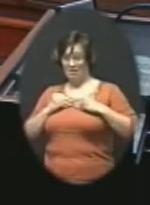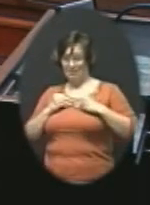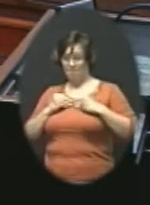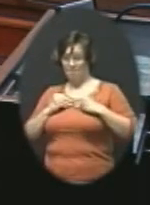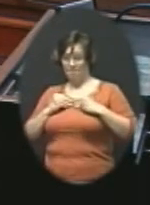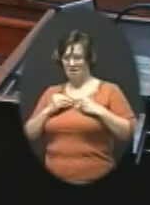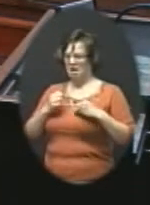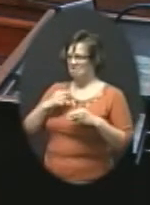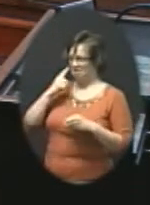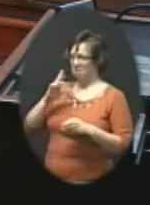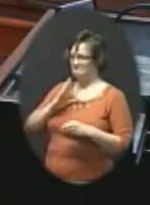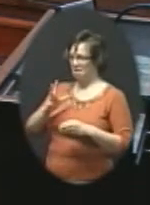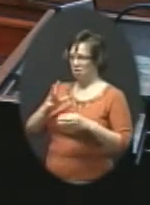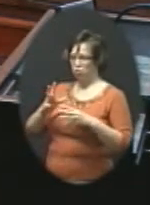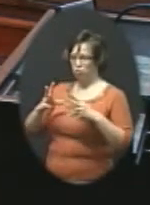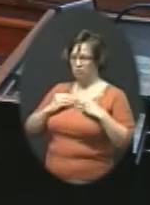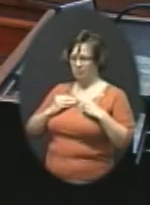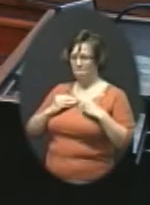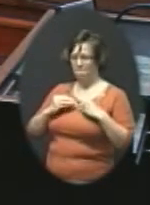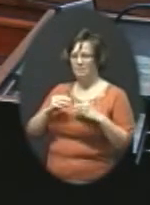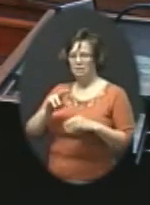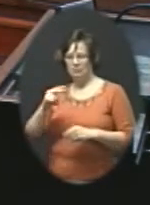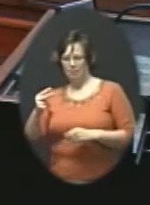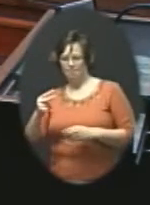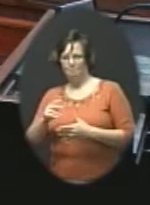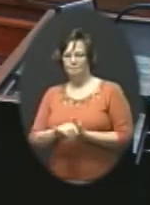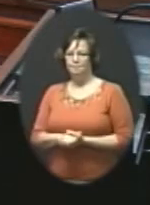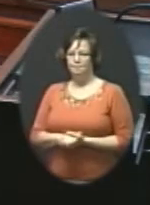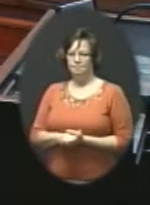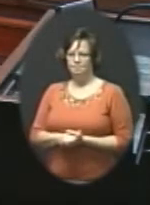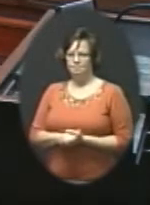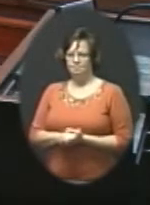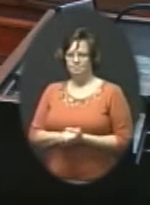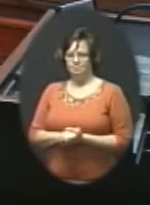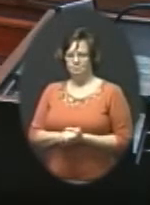is? I think it's fine to discuss. Second.